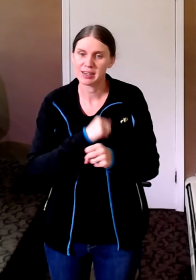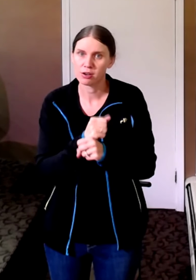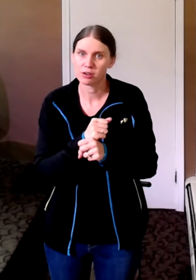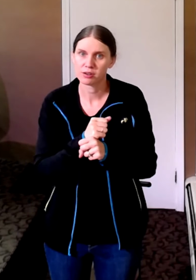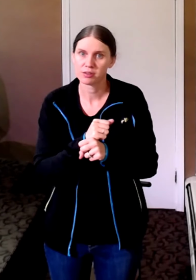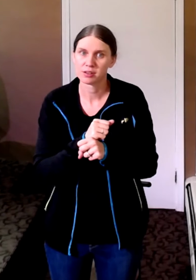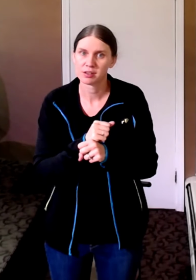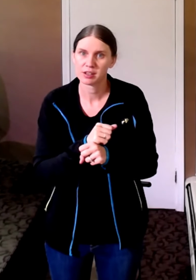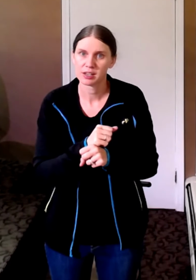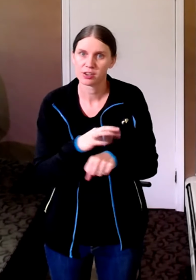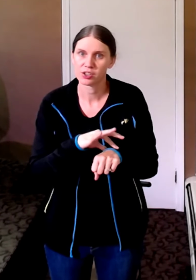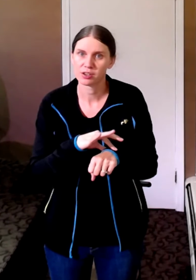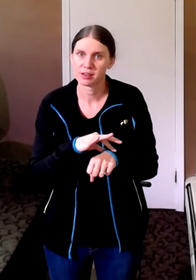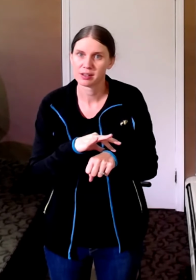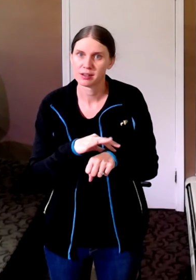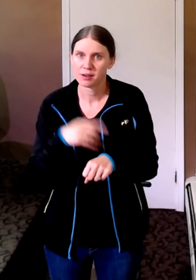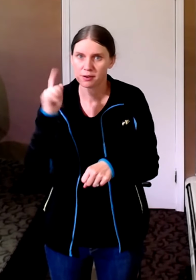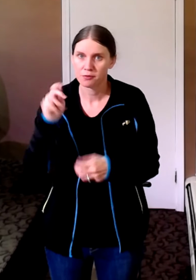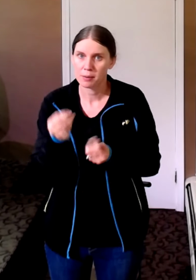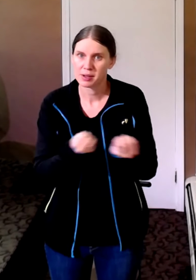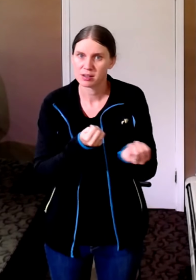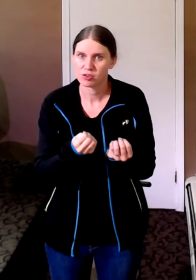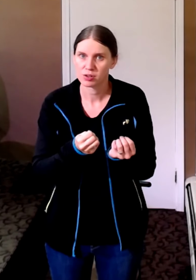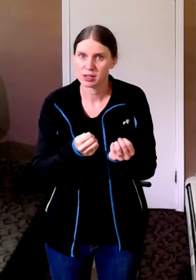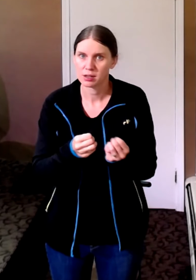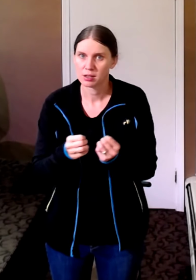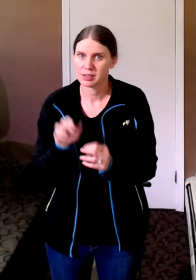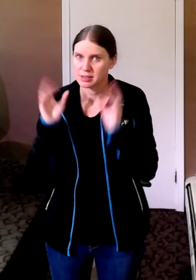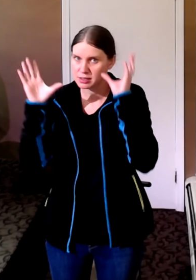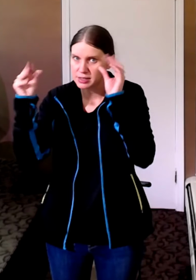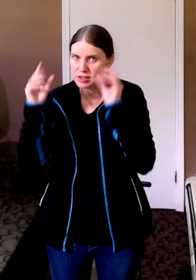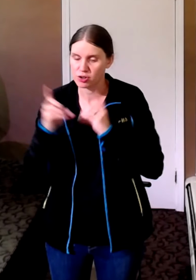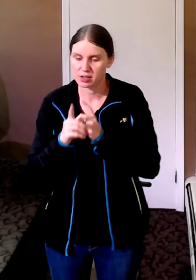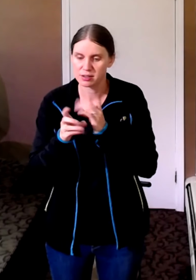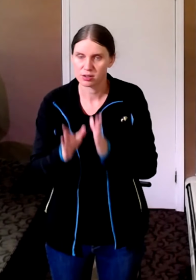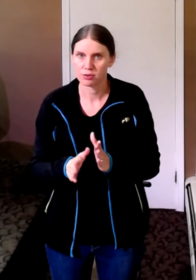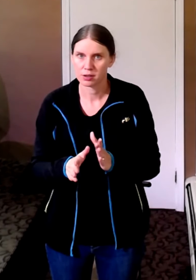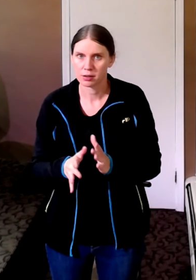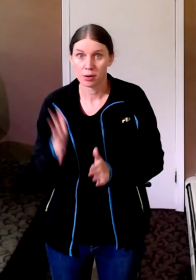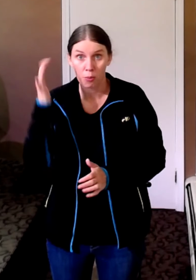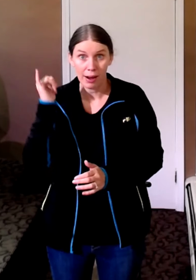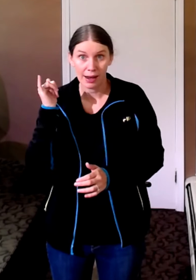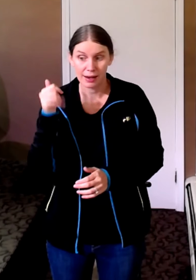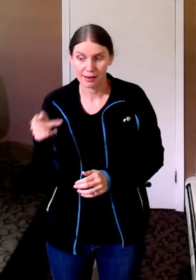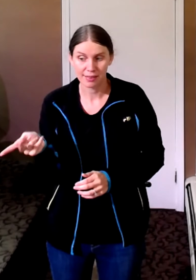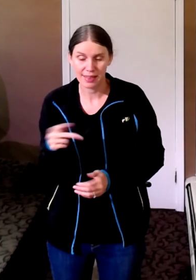this earth for these disciples so that they could learn